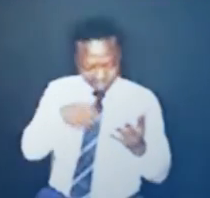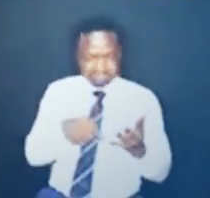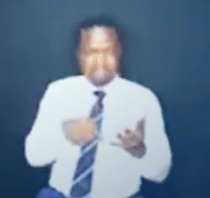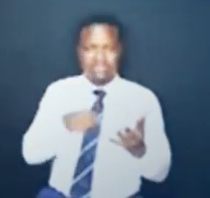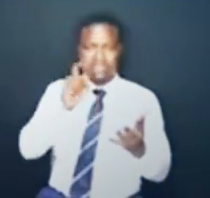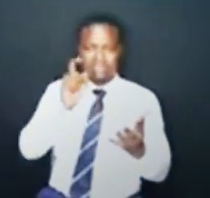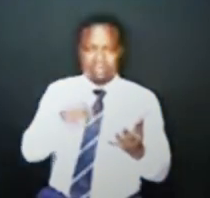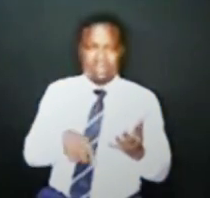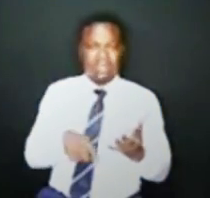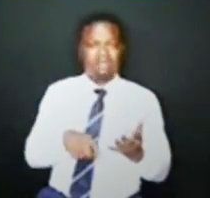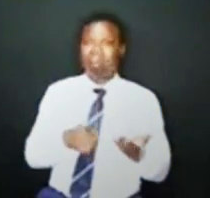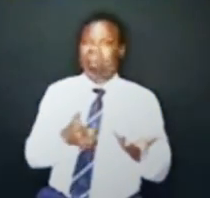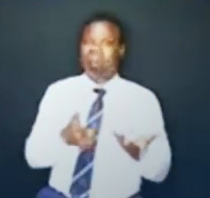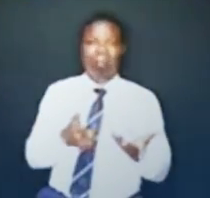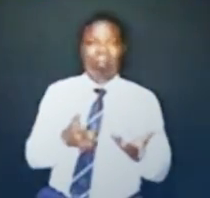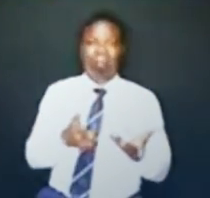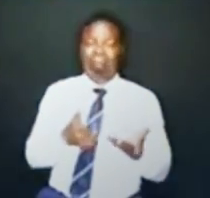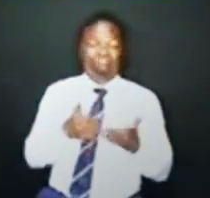today.